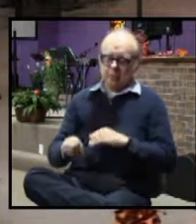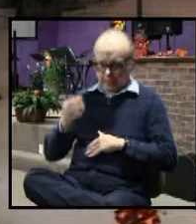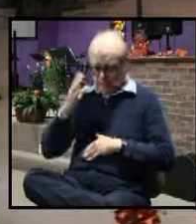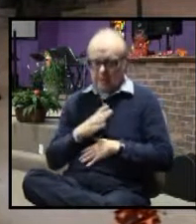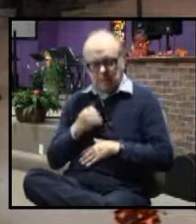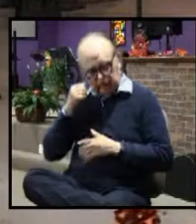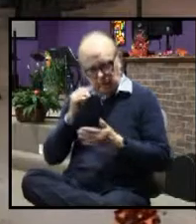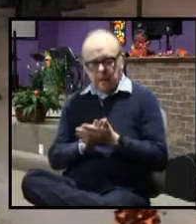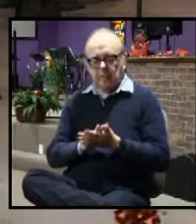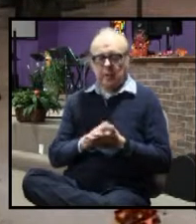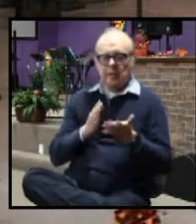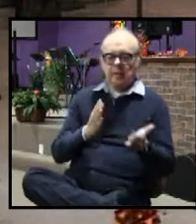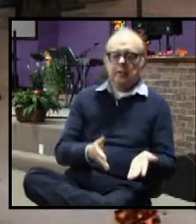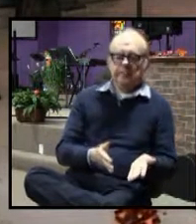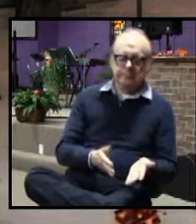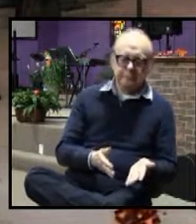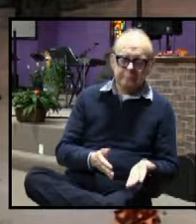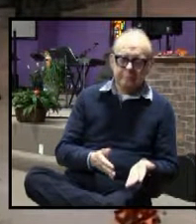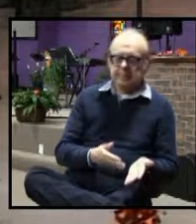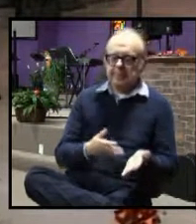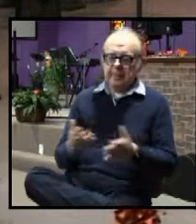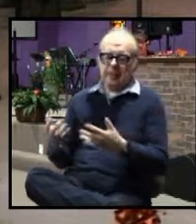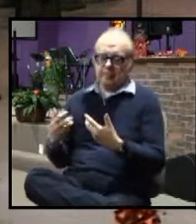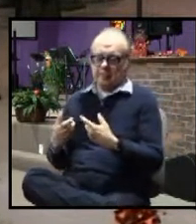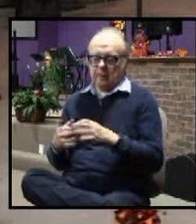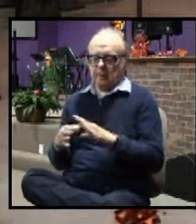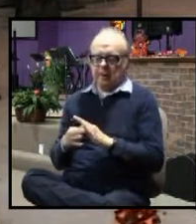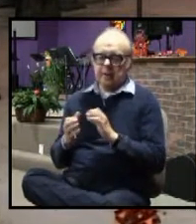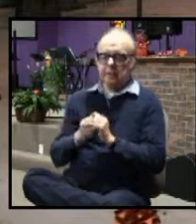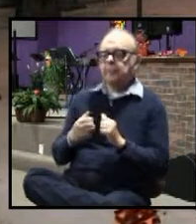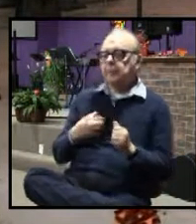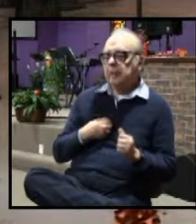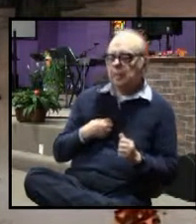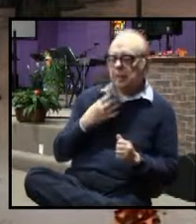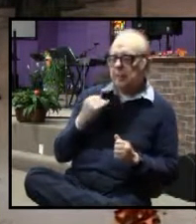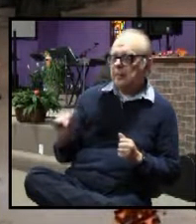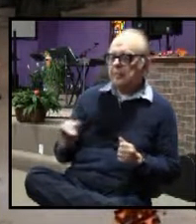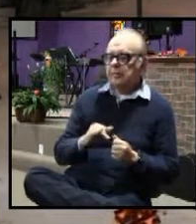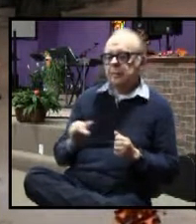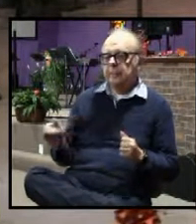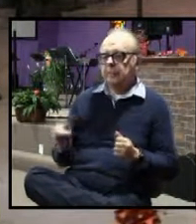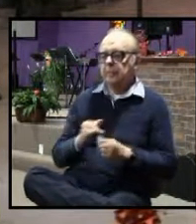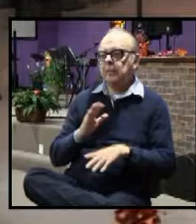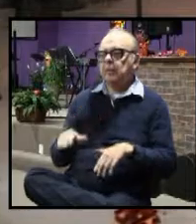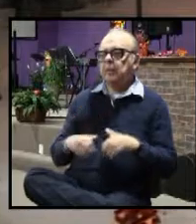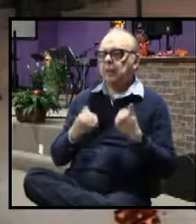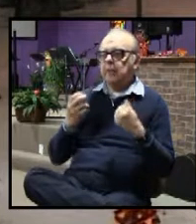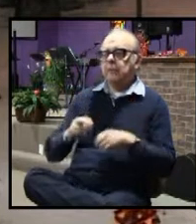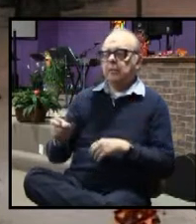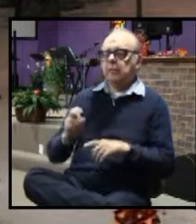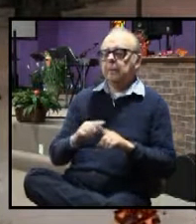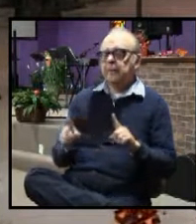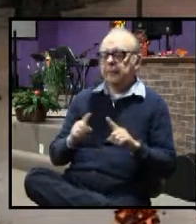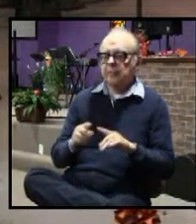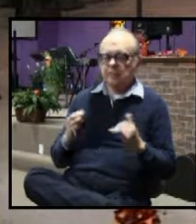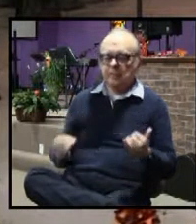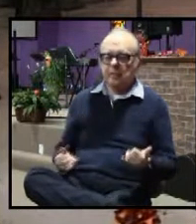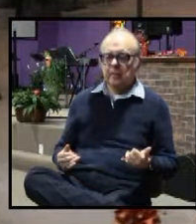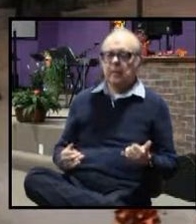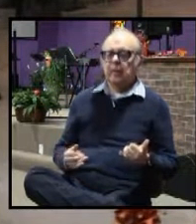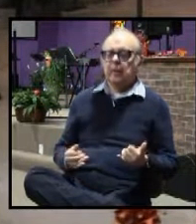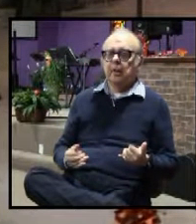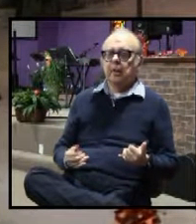and pulled him out of it too. Loved him enough to bring him out of it too. So he's experienced the same thing. We're just on this journey of life together. The only difference